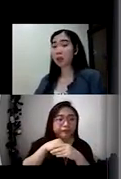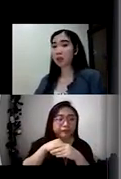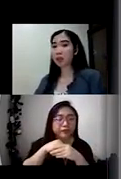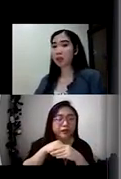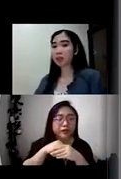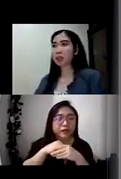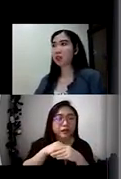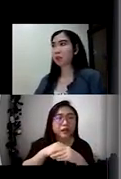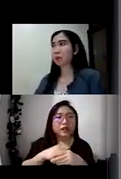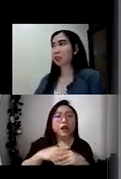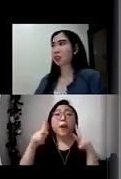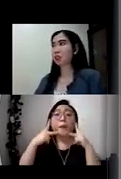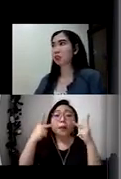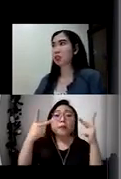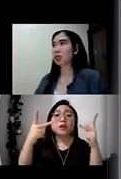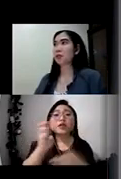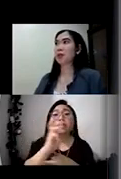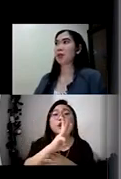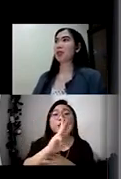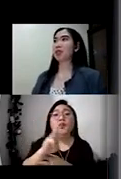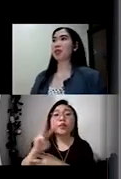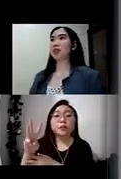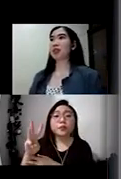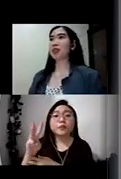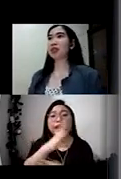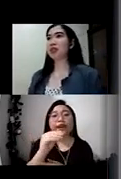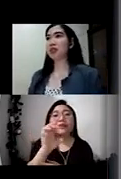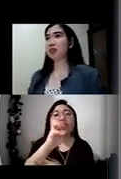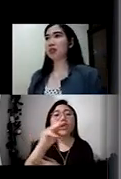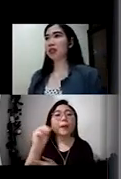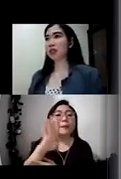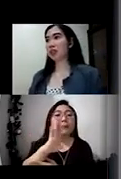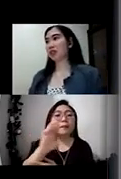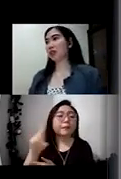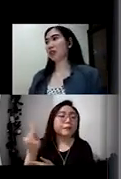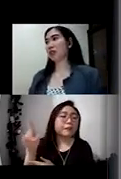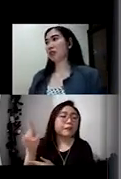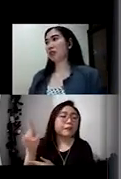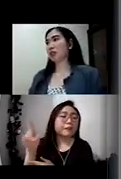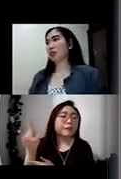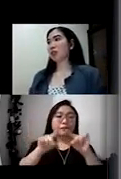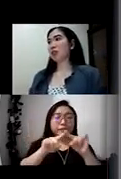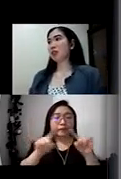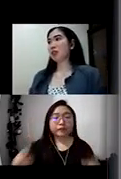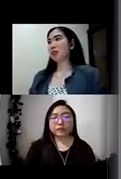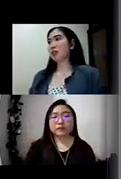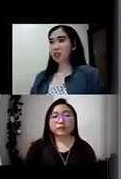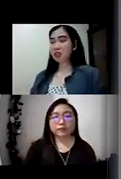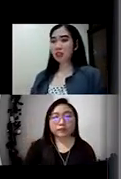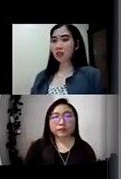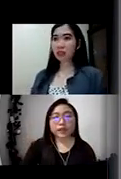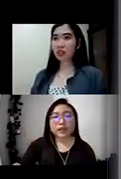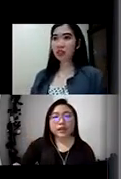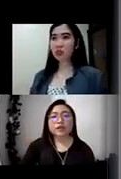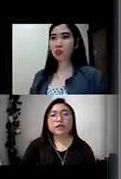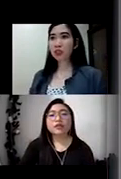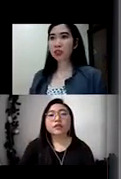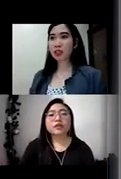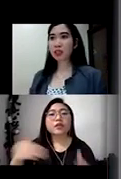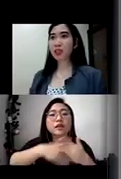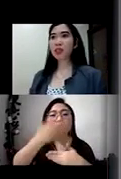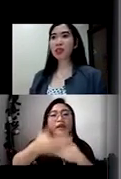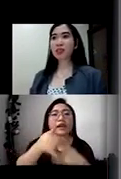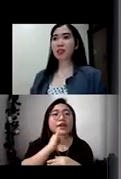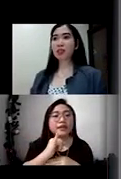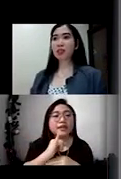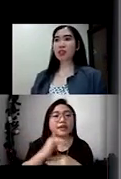publish to web and yung publish using embedding. Next. Next is the feature